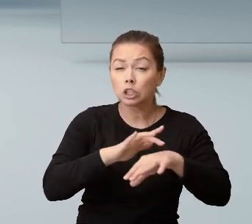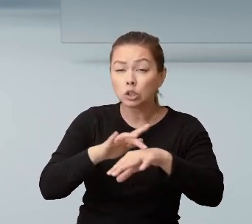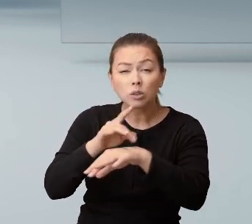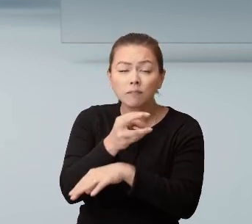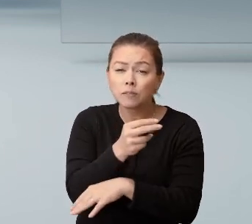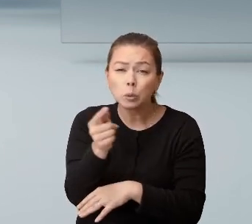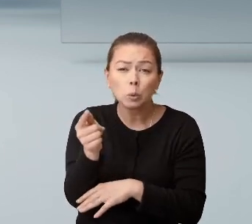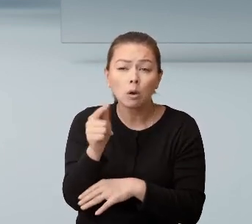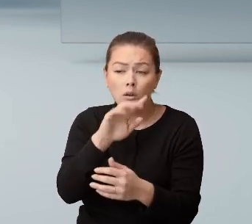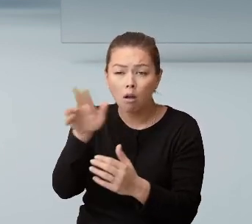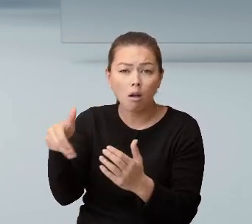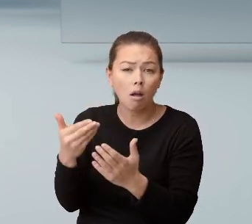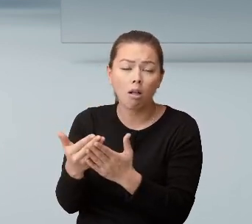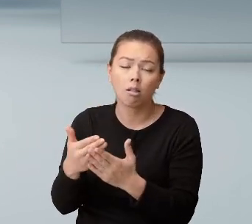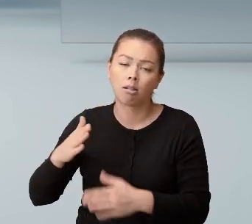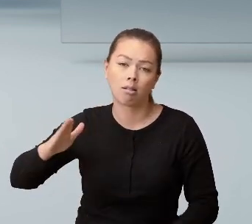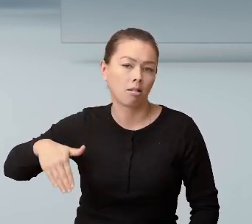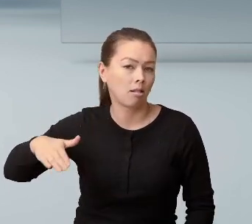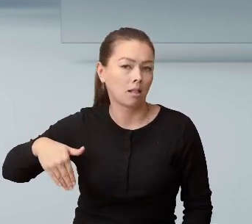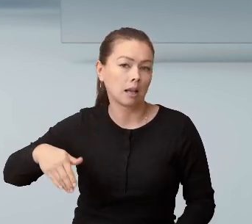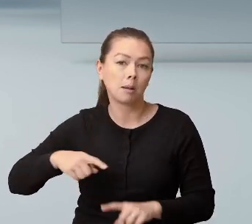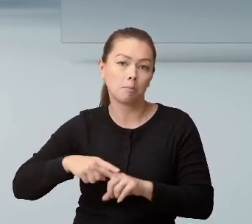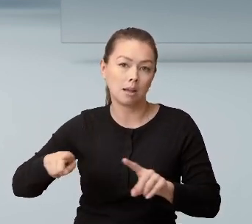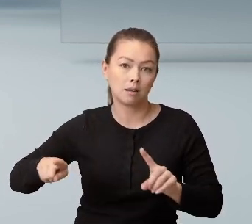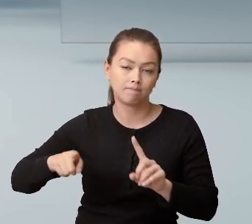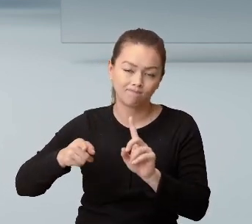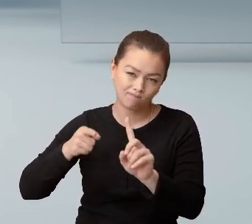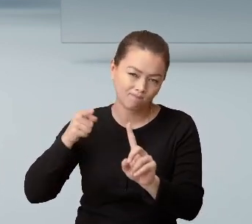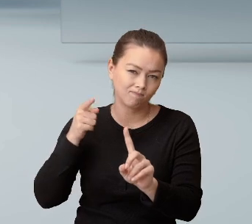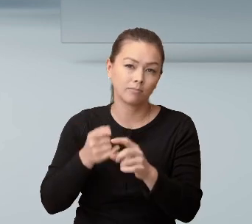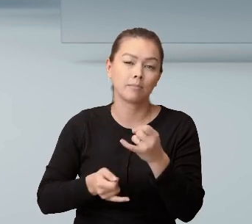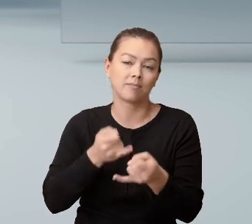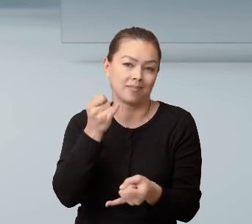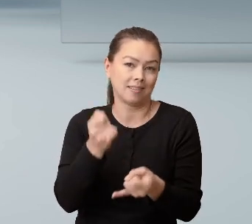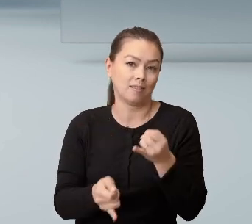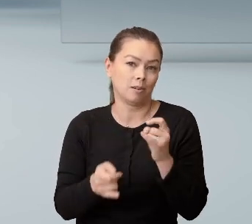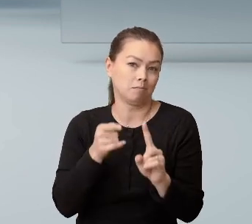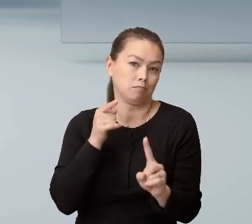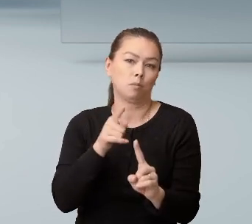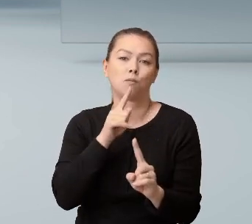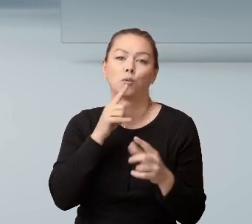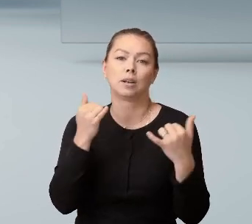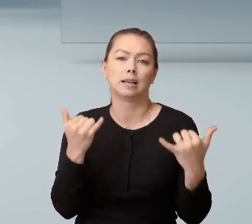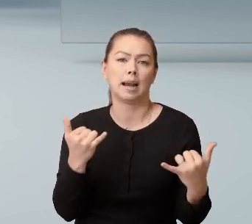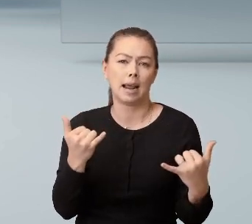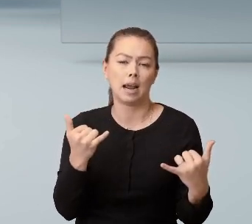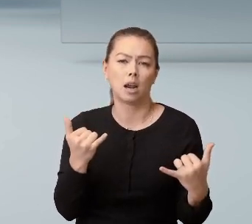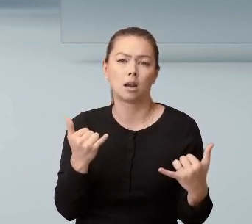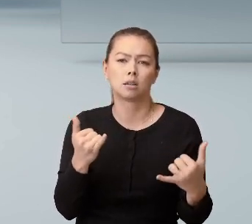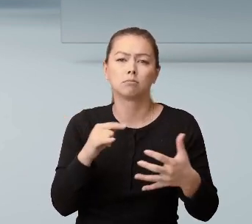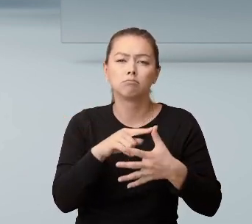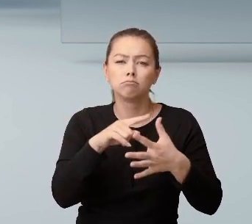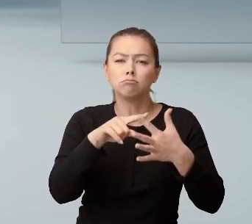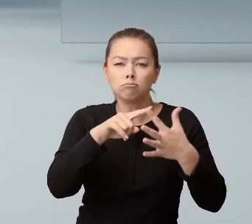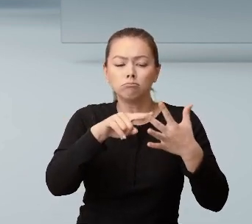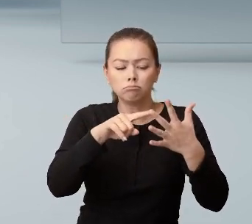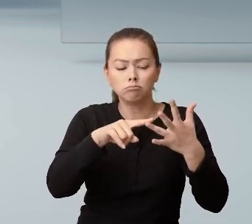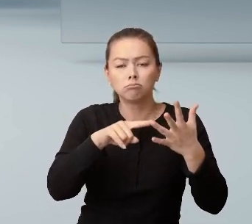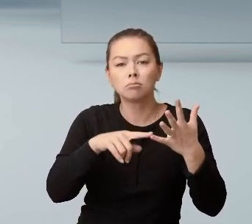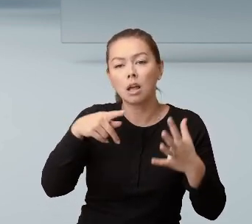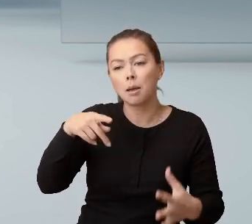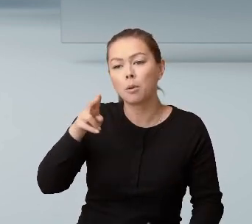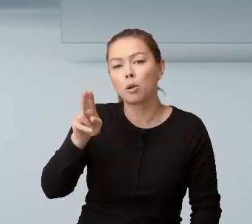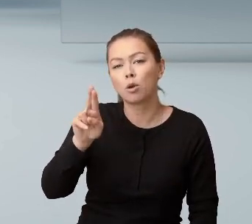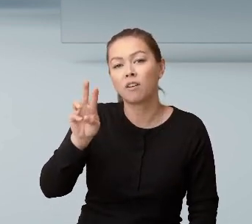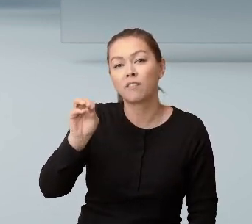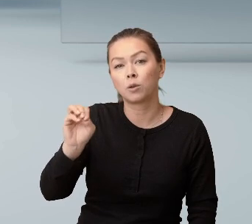them. But it does bring me to my final point for today. We've touched on a lot of things in Purview, and